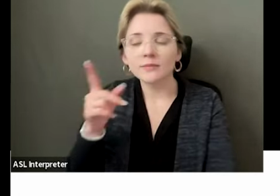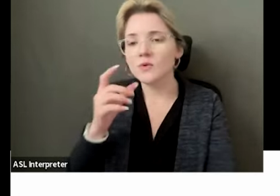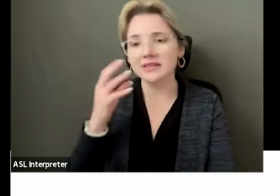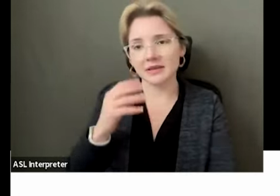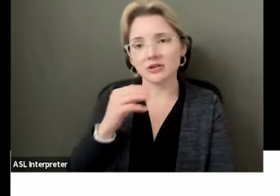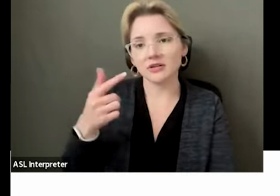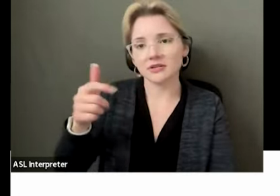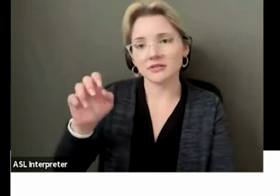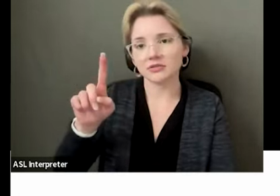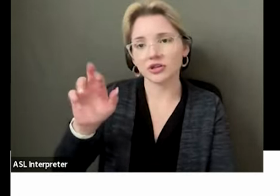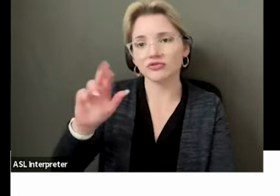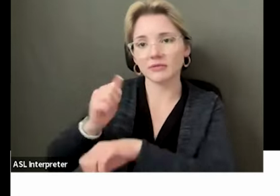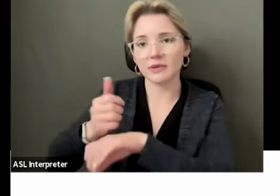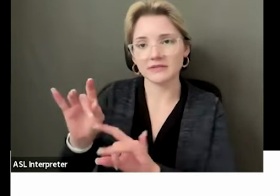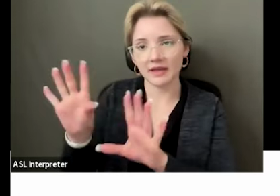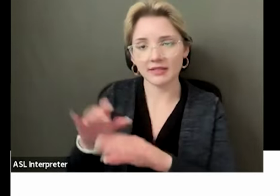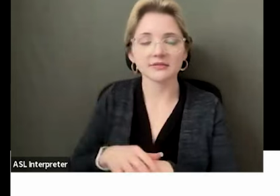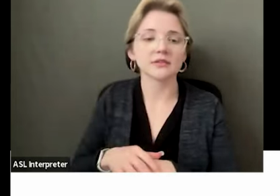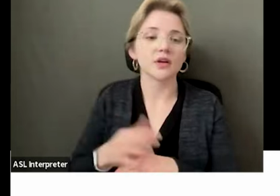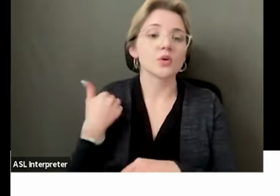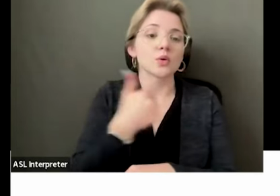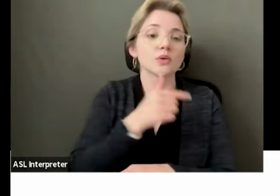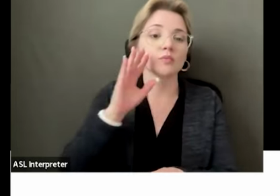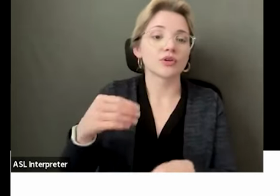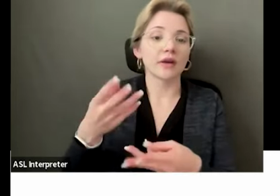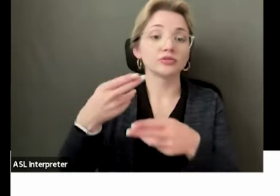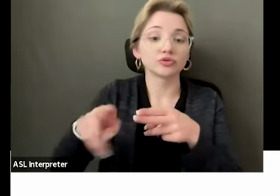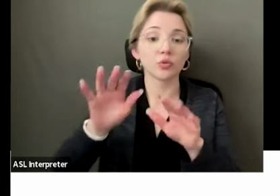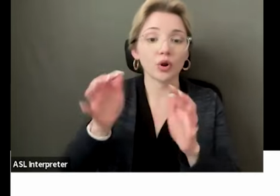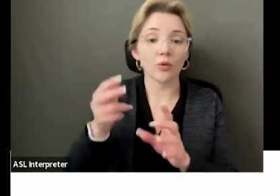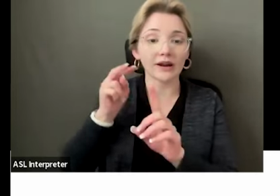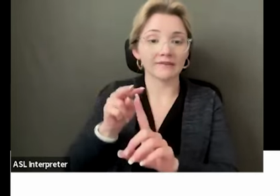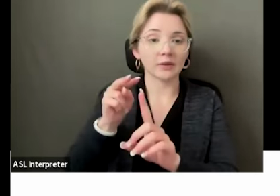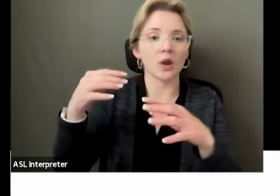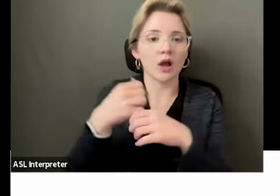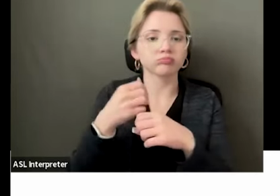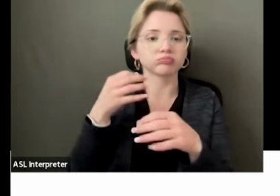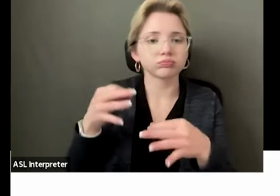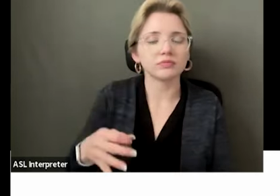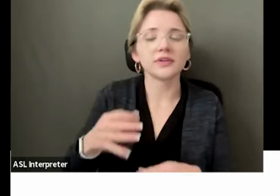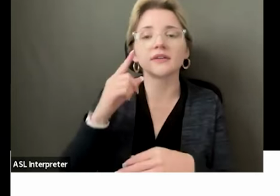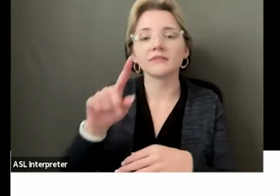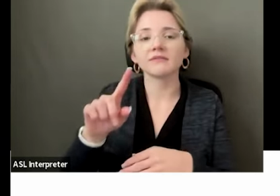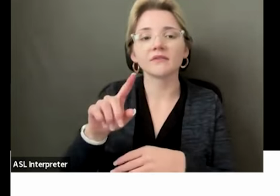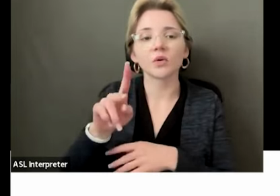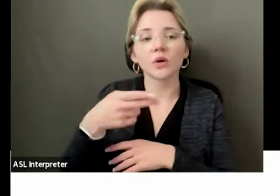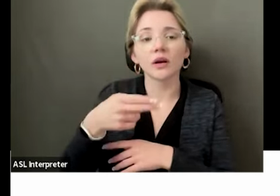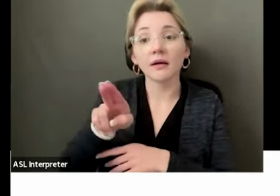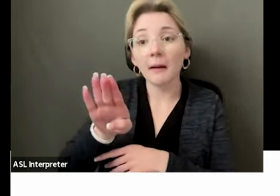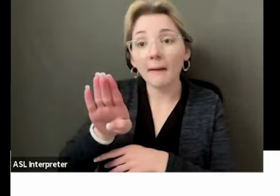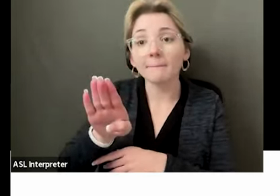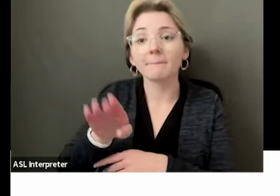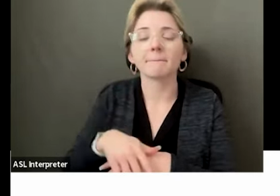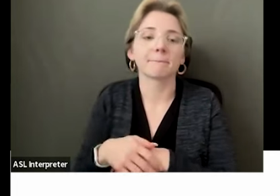today. And then we'll also provide a short overview of key HUD offices and resources that you might find